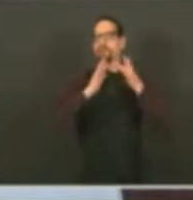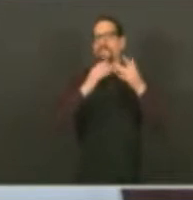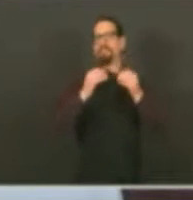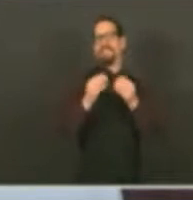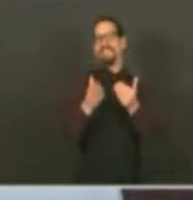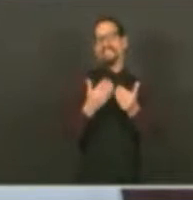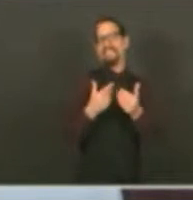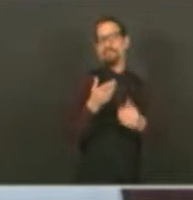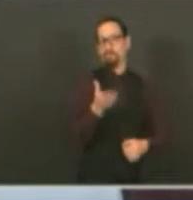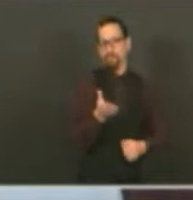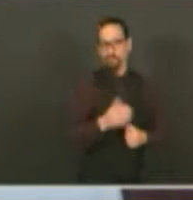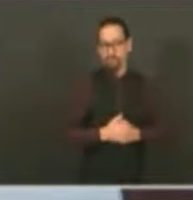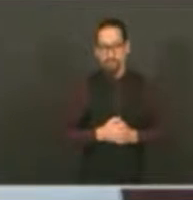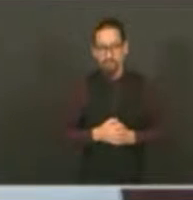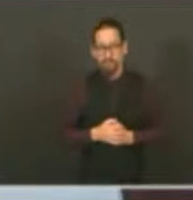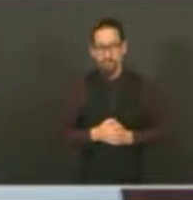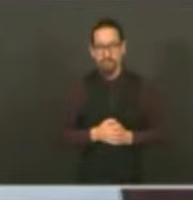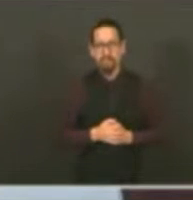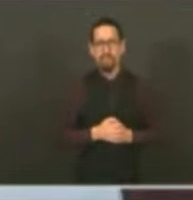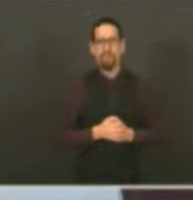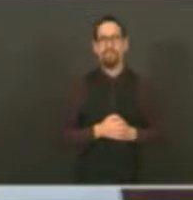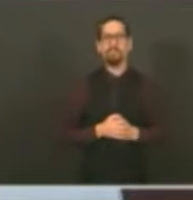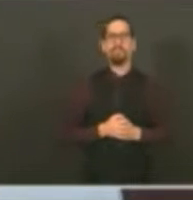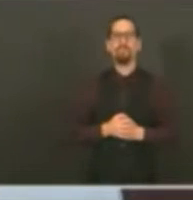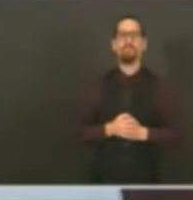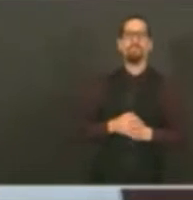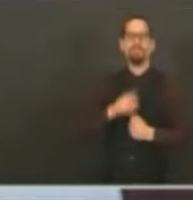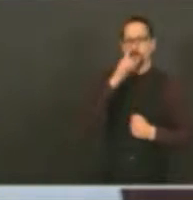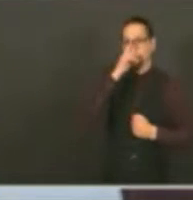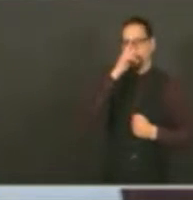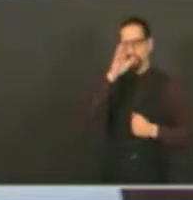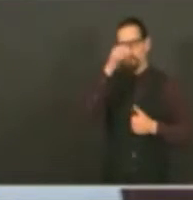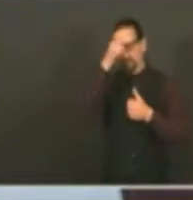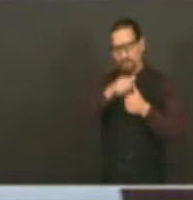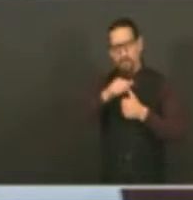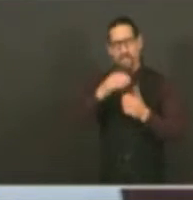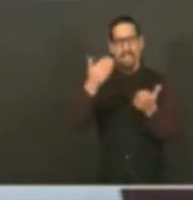If you remember nothing else, go get tested,